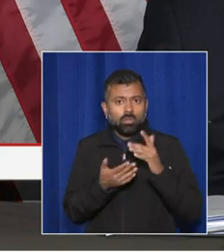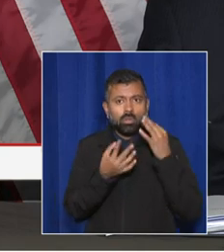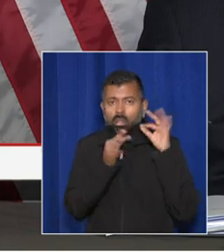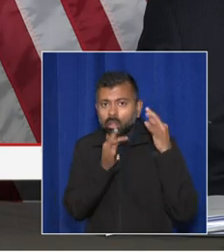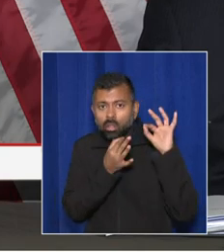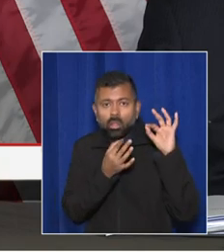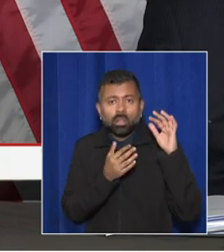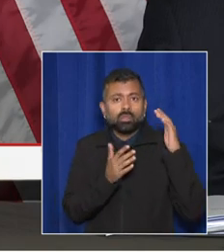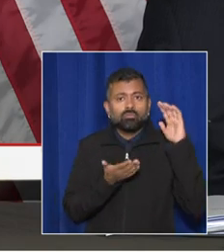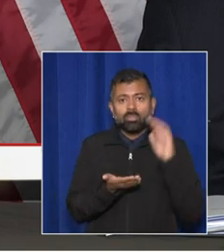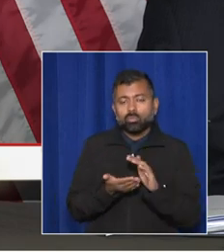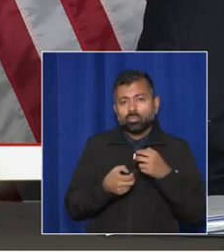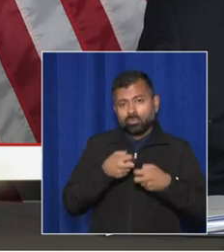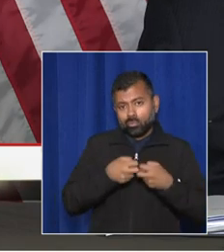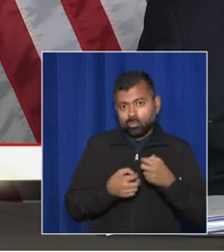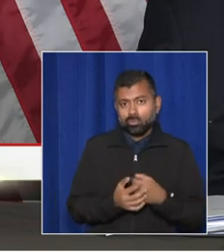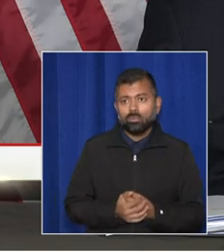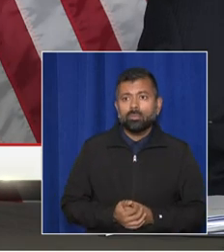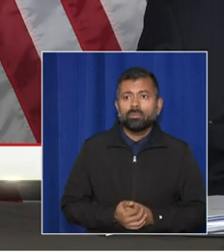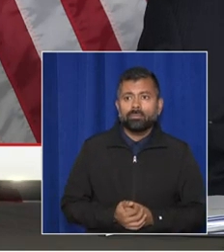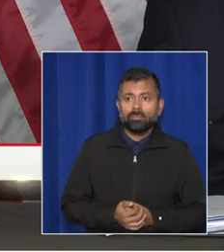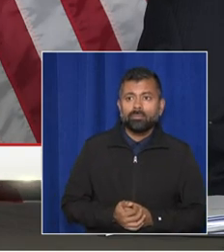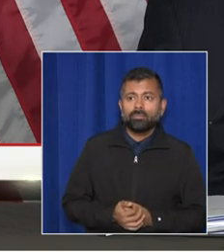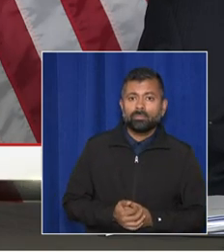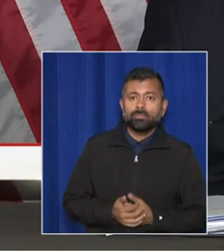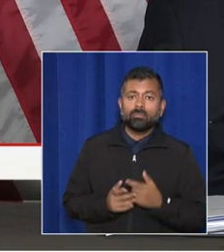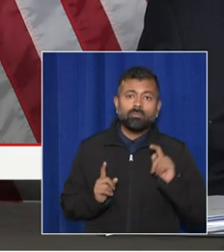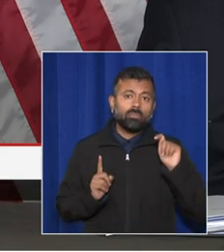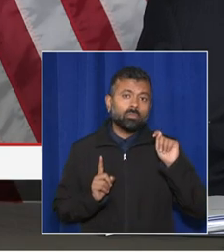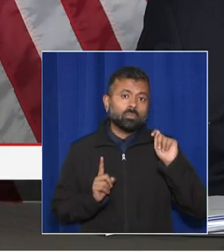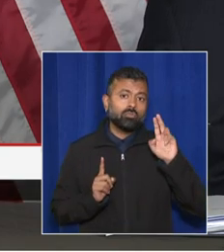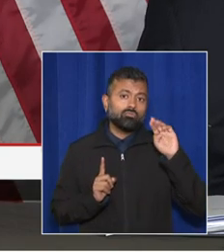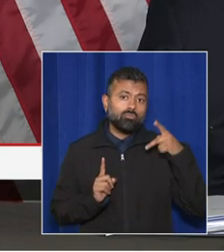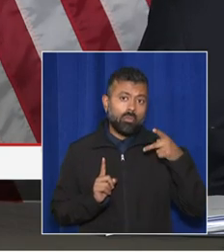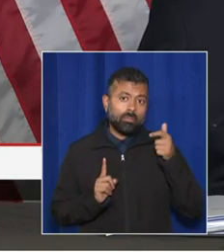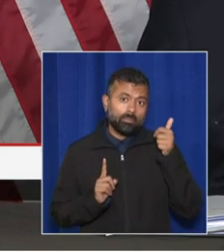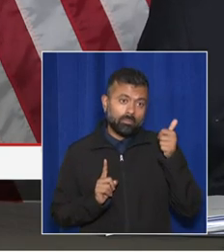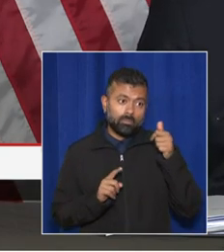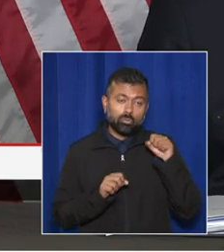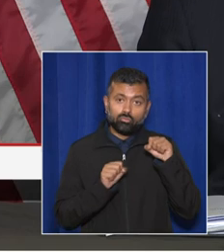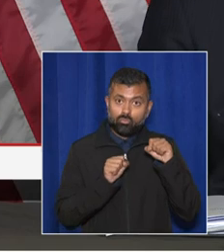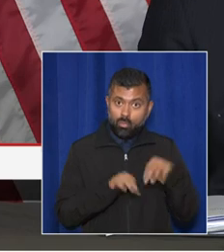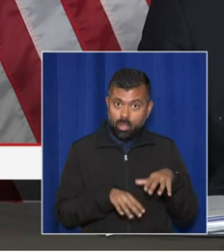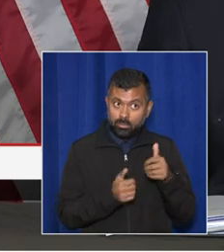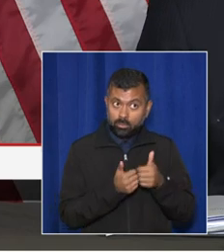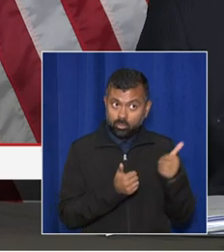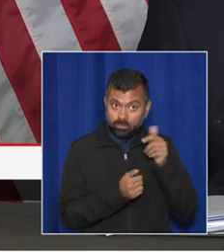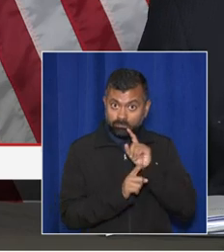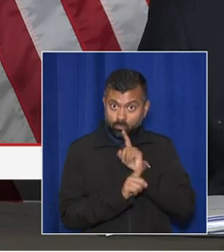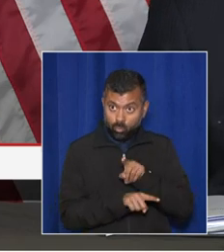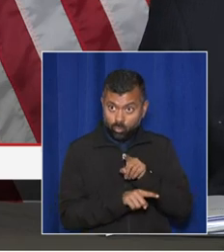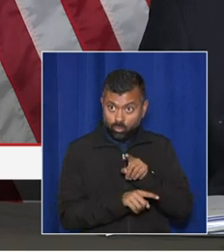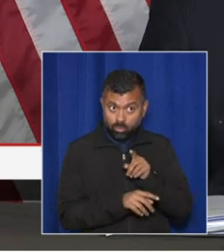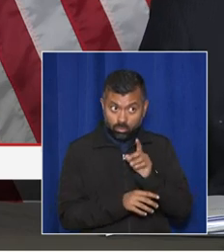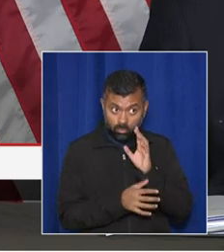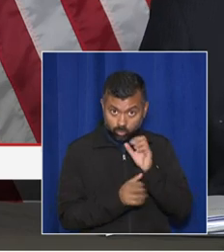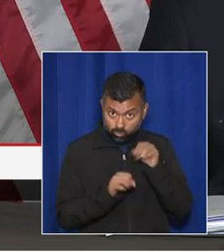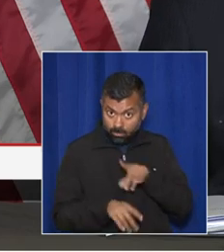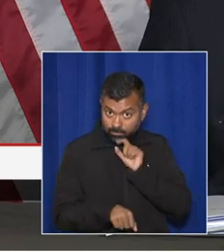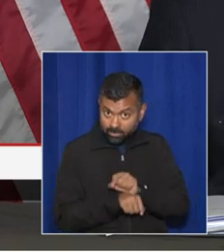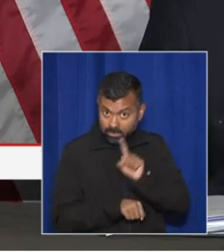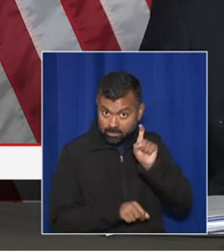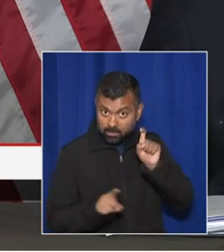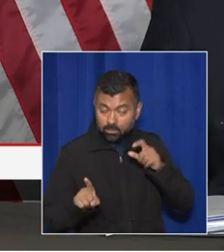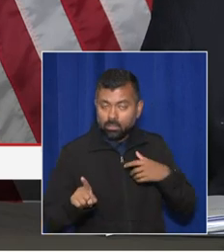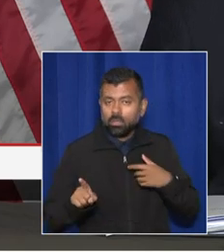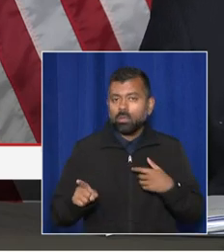that he may be backing off. Yeah, I certainly hope so. I think we've made the case, and I think that we